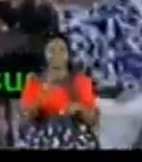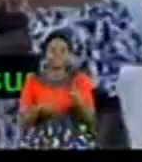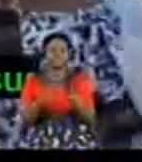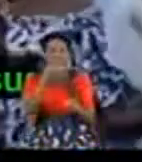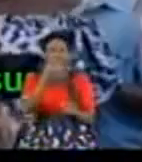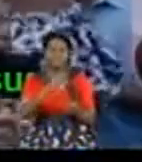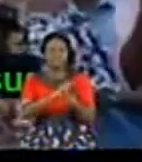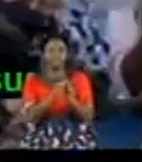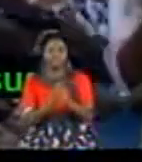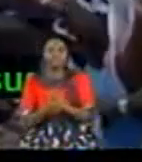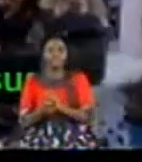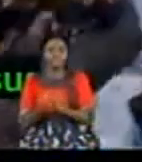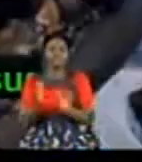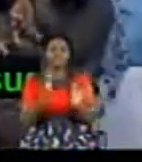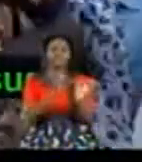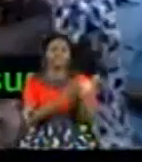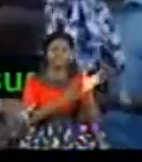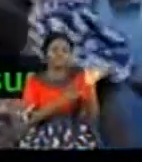change